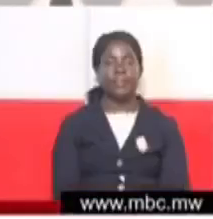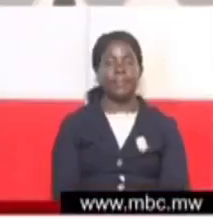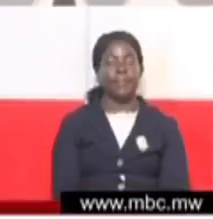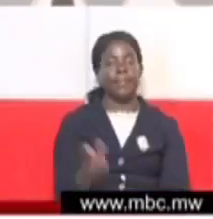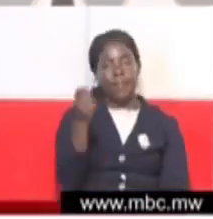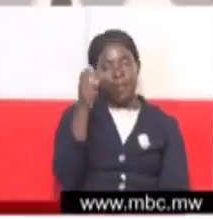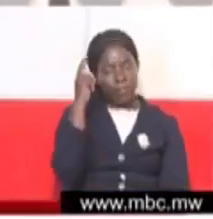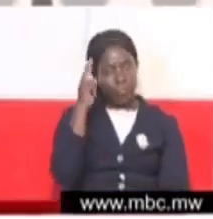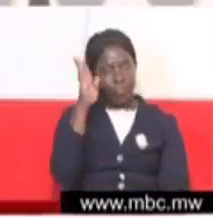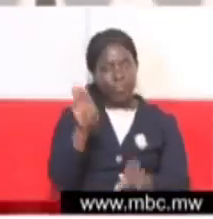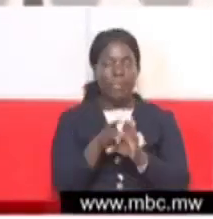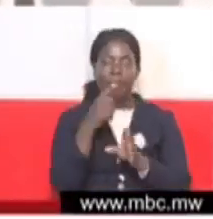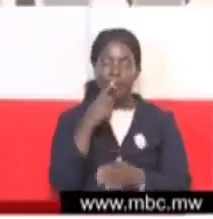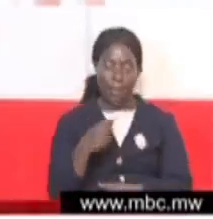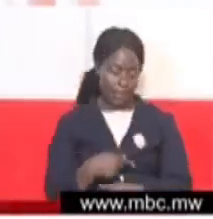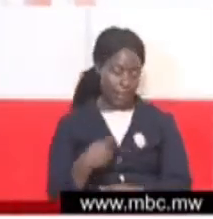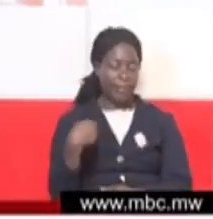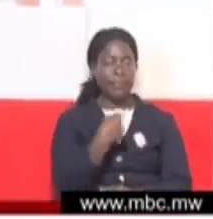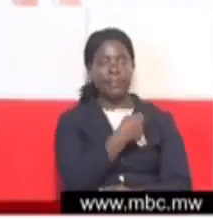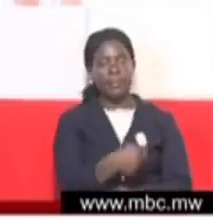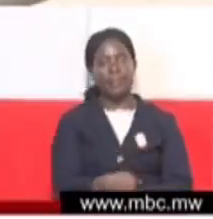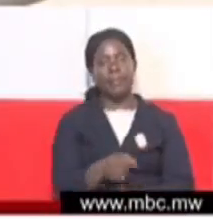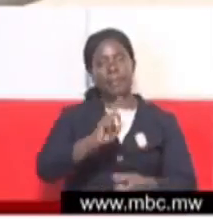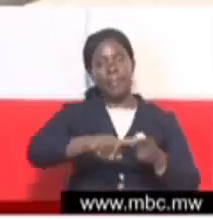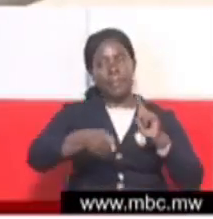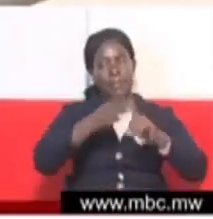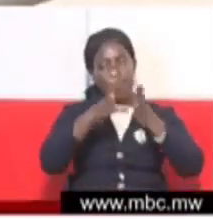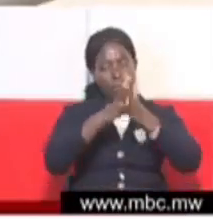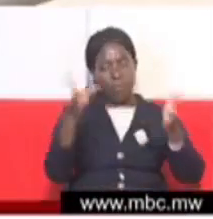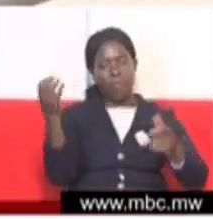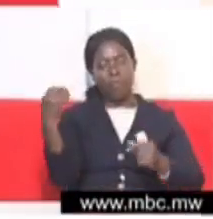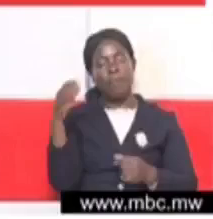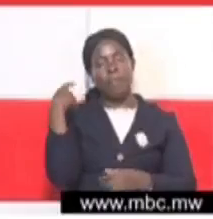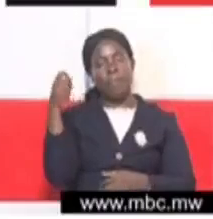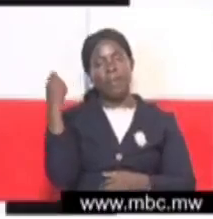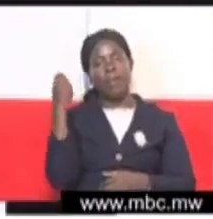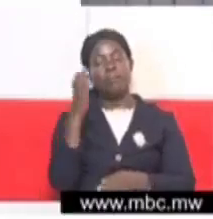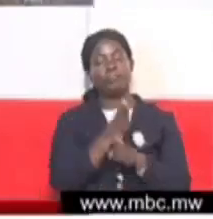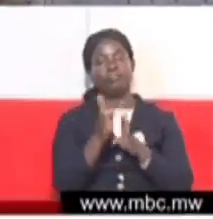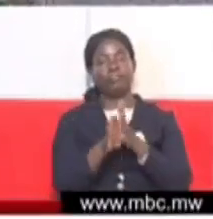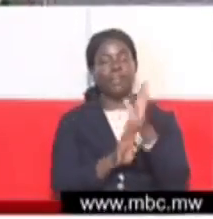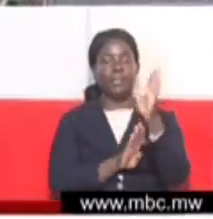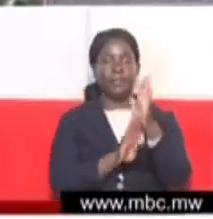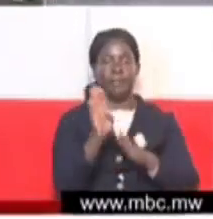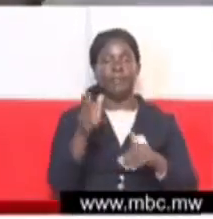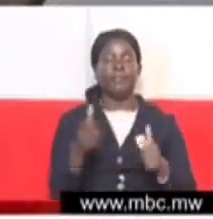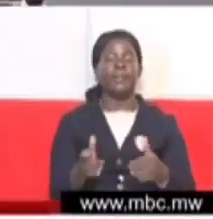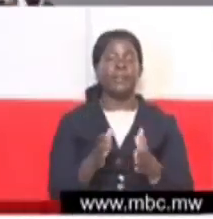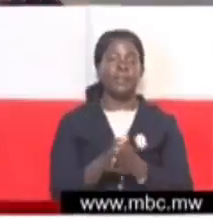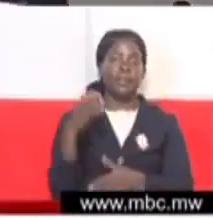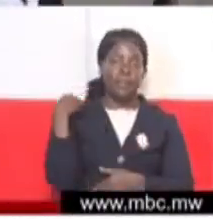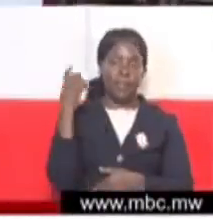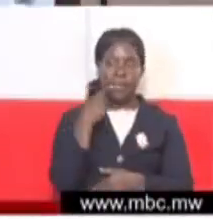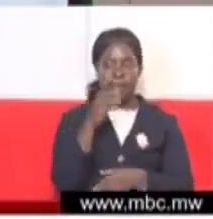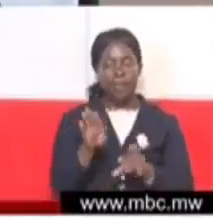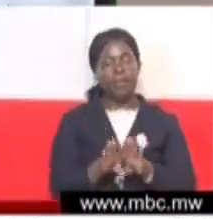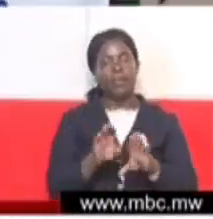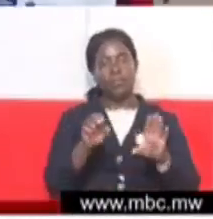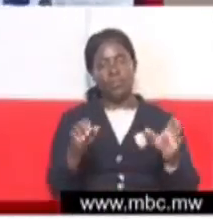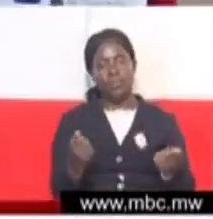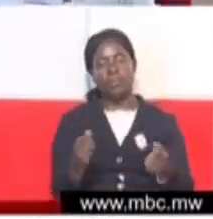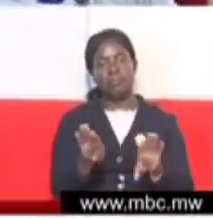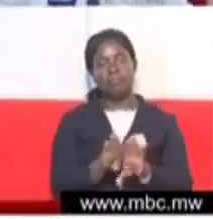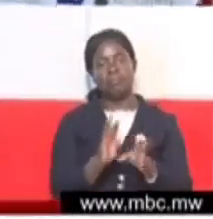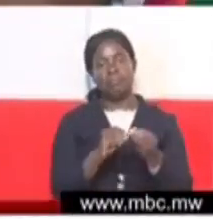President Kabwira says China remains a great partner in Malawi's infrastructure development. Government describes the tourism street